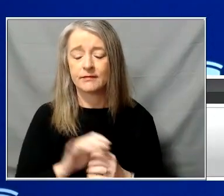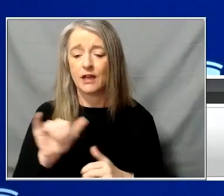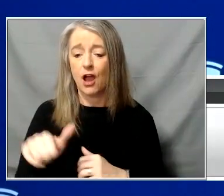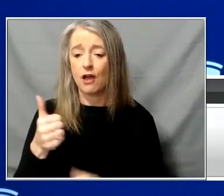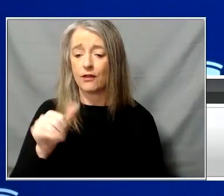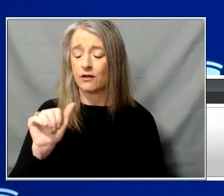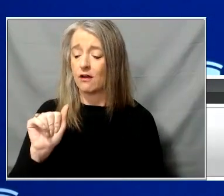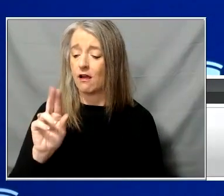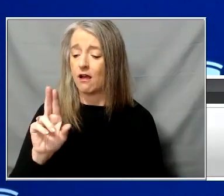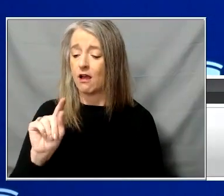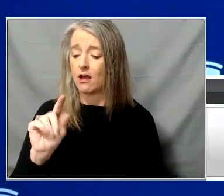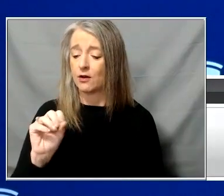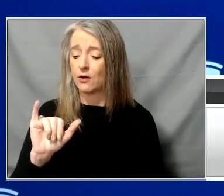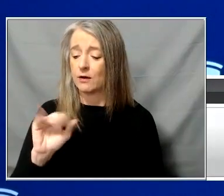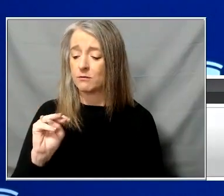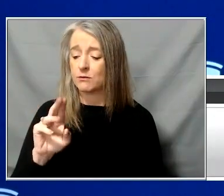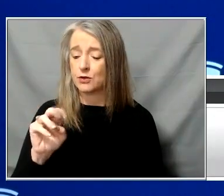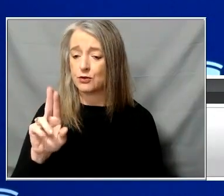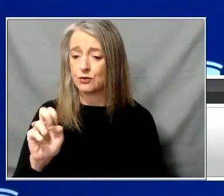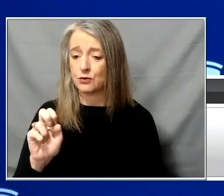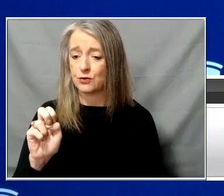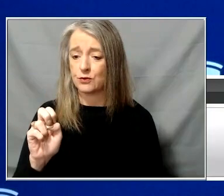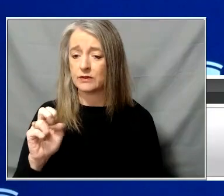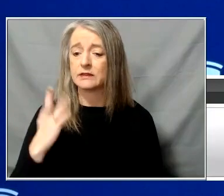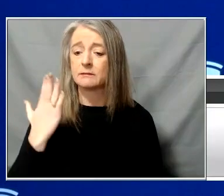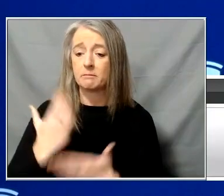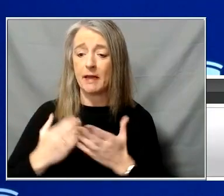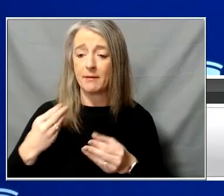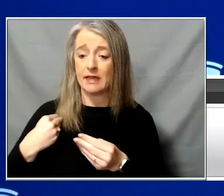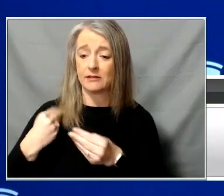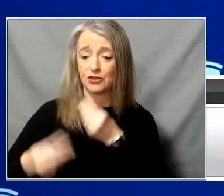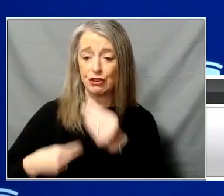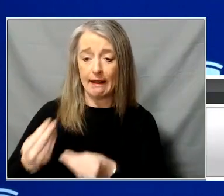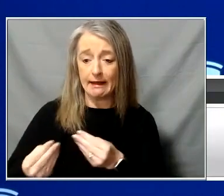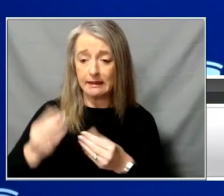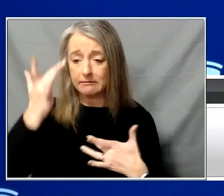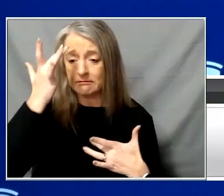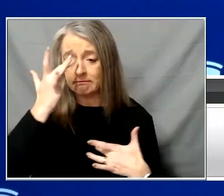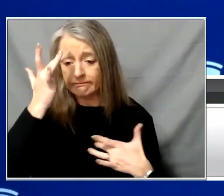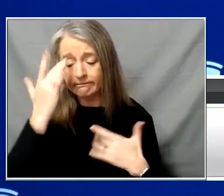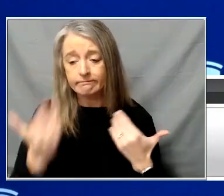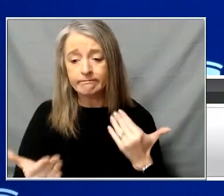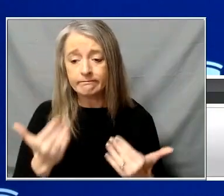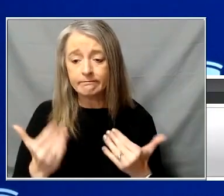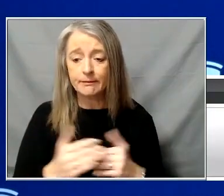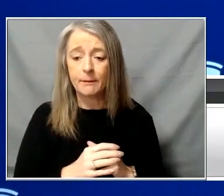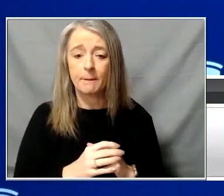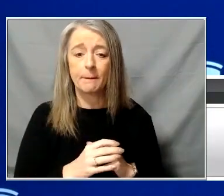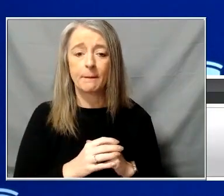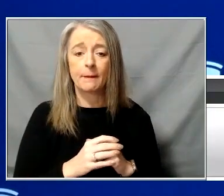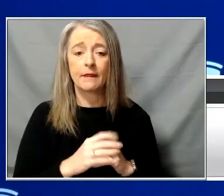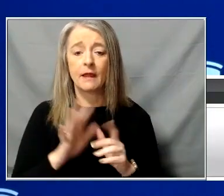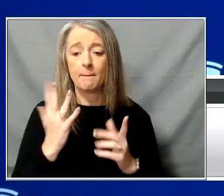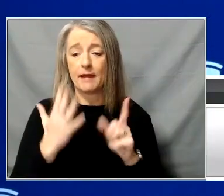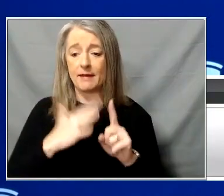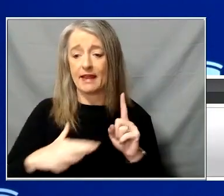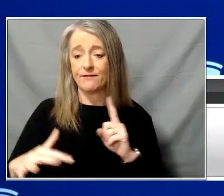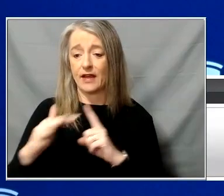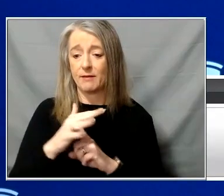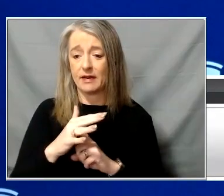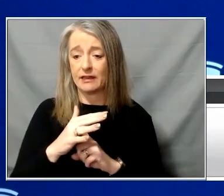has a genetic component in it, so people are predisposed to mutations. We think that there's probably an environmental component to it, though we haven't found